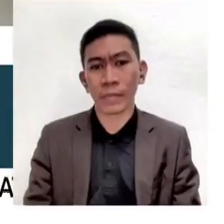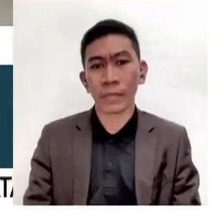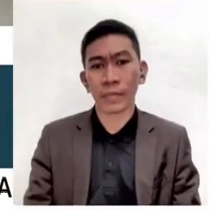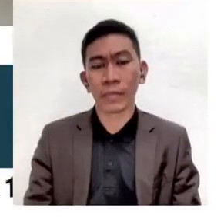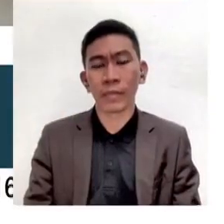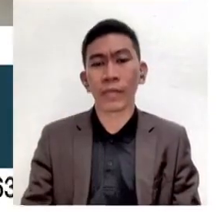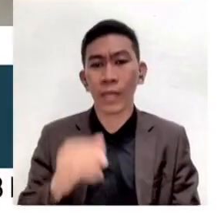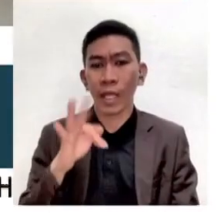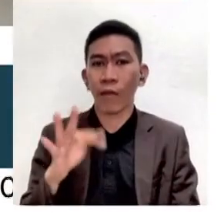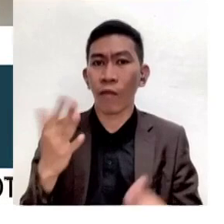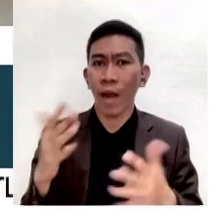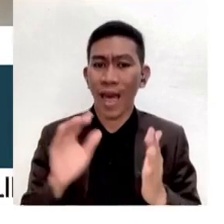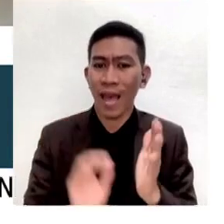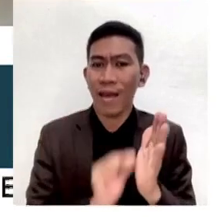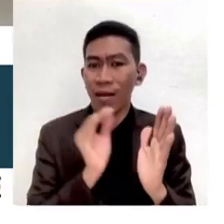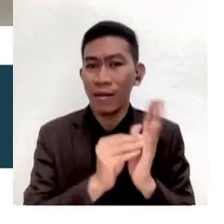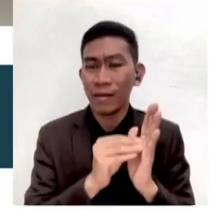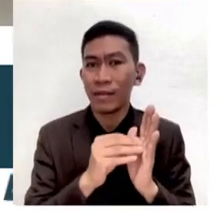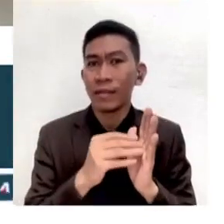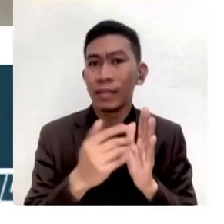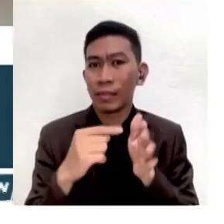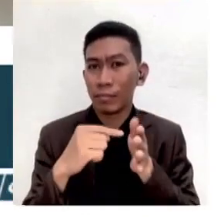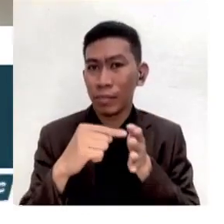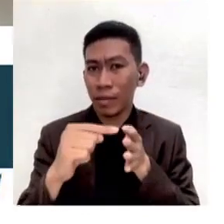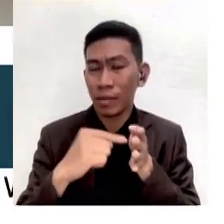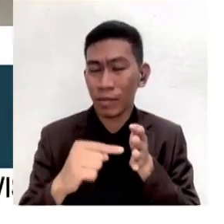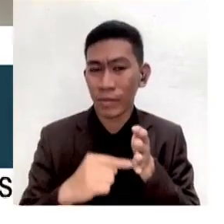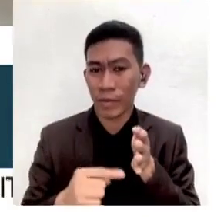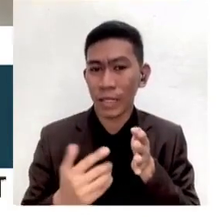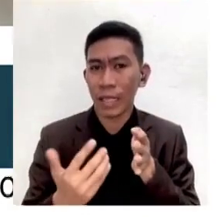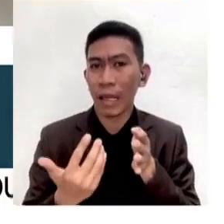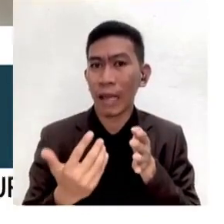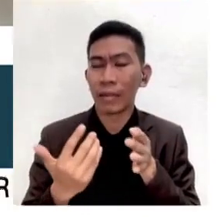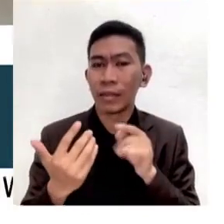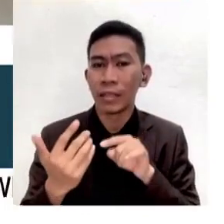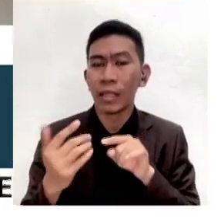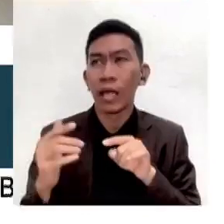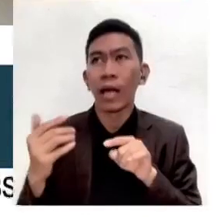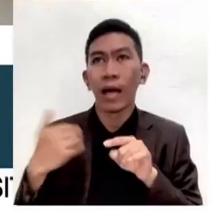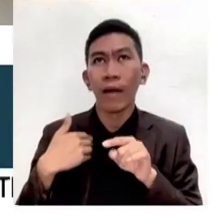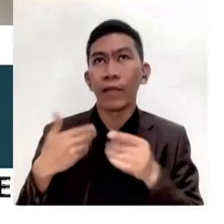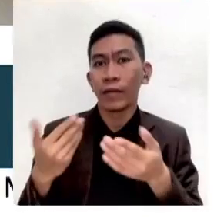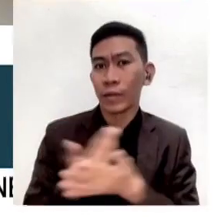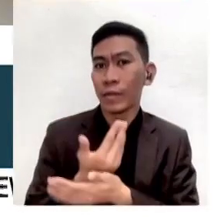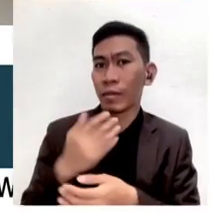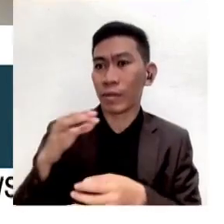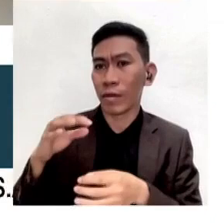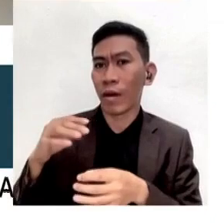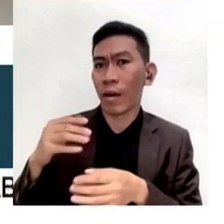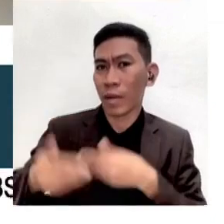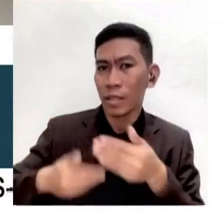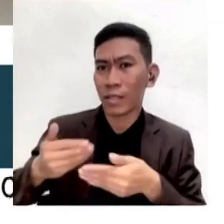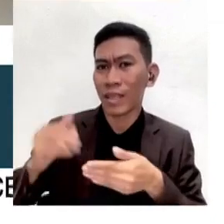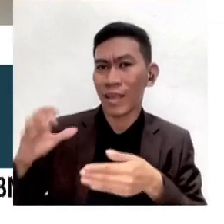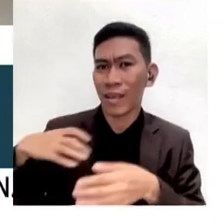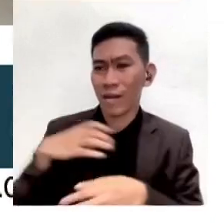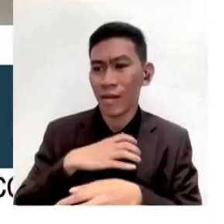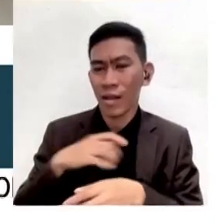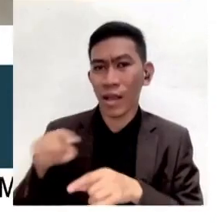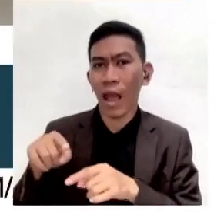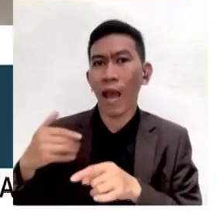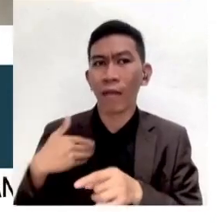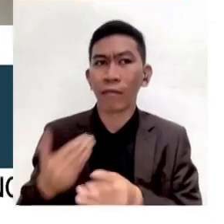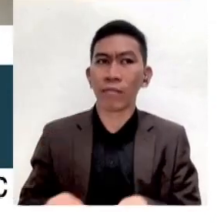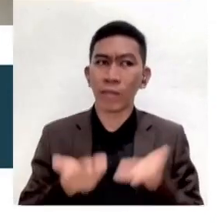a new provision that was introduced by Congress as to how the unprogrammed appropriations will be